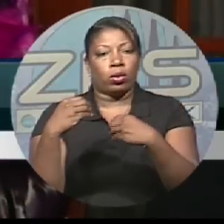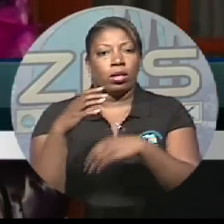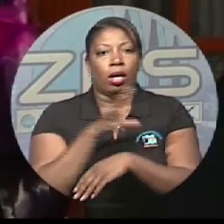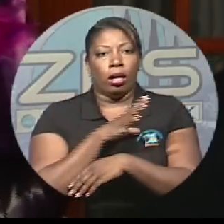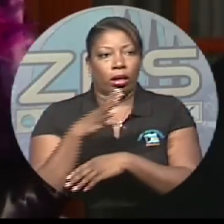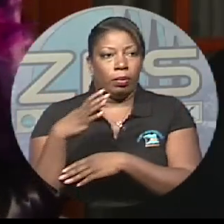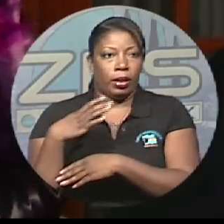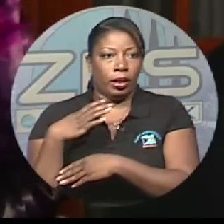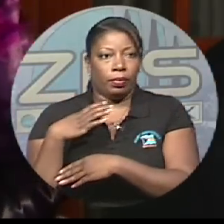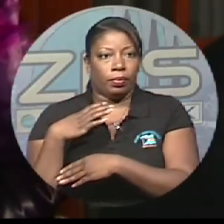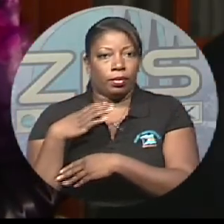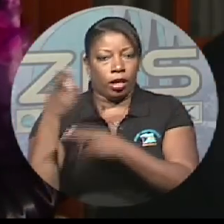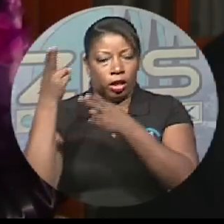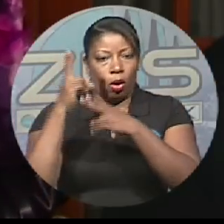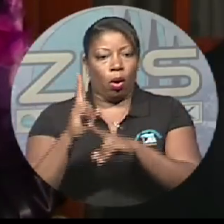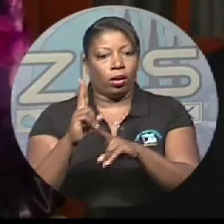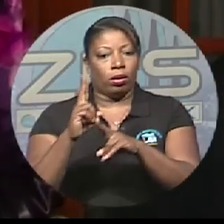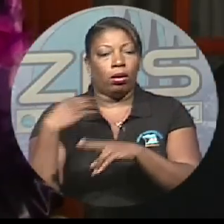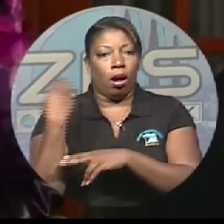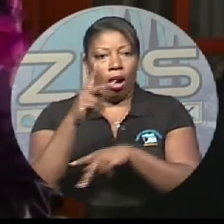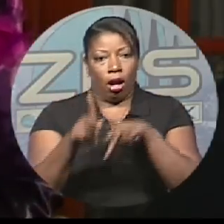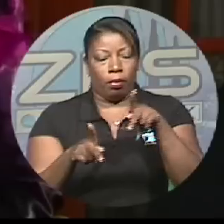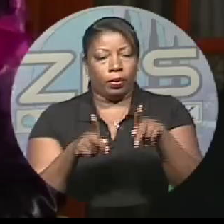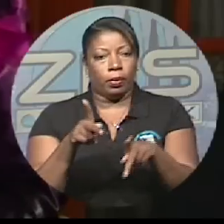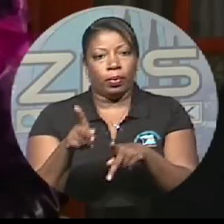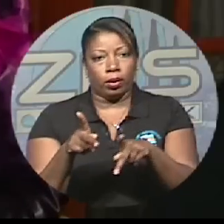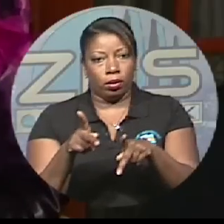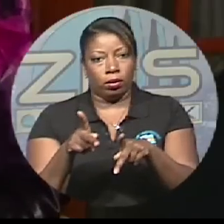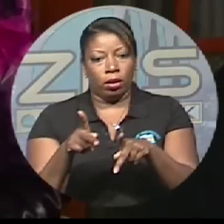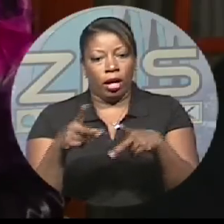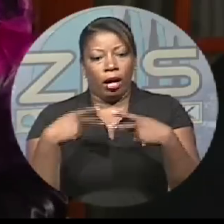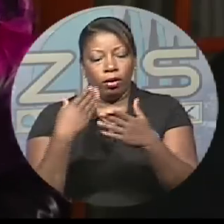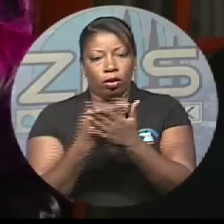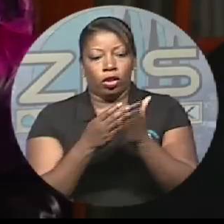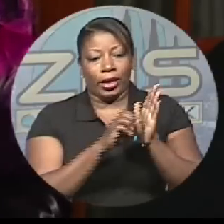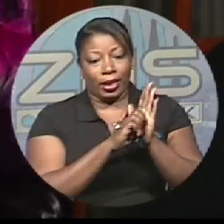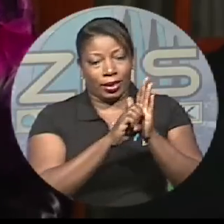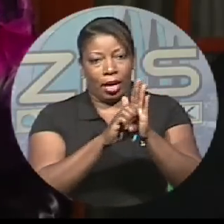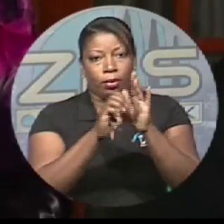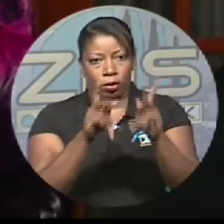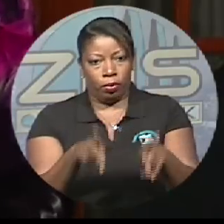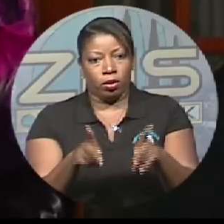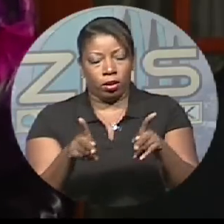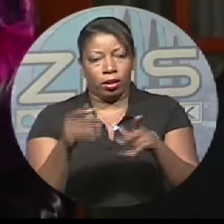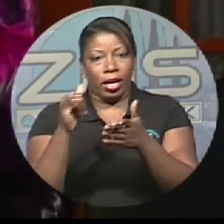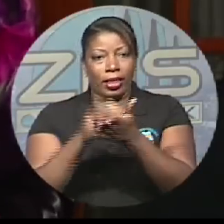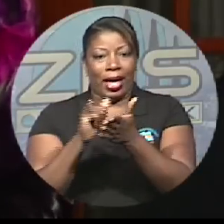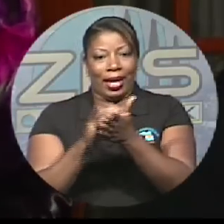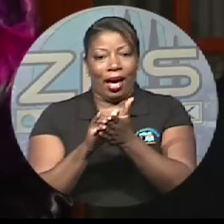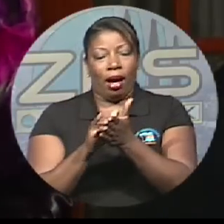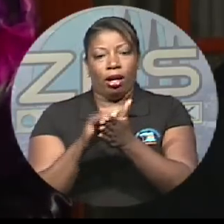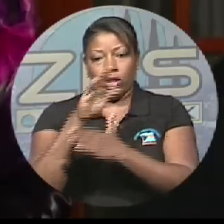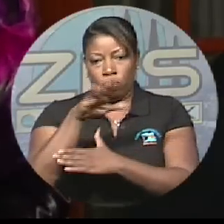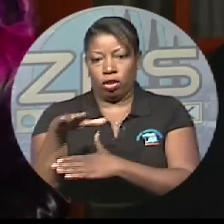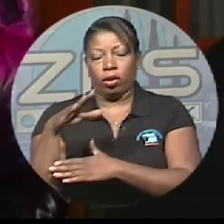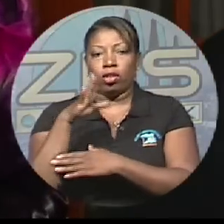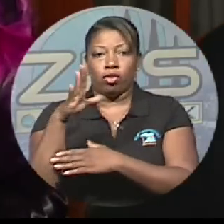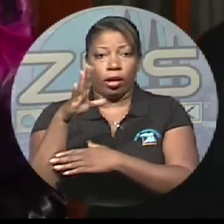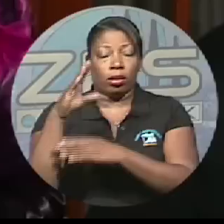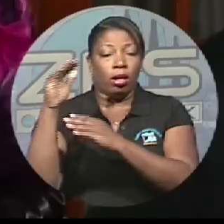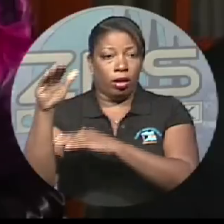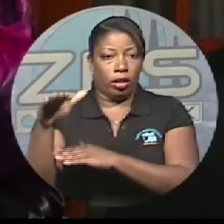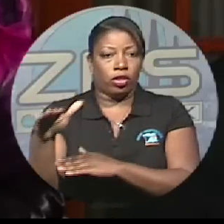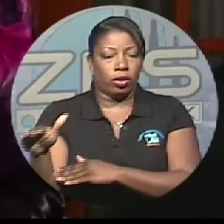honoring our people and setting aside role models that our children and our grandchildren might know that they are Bahamians